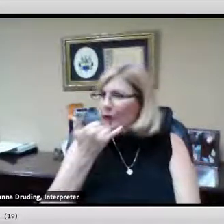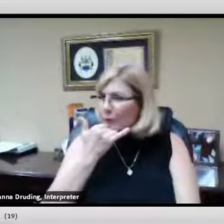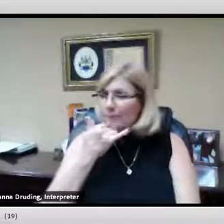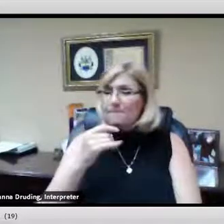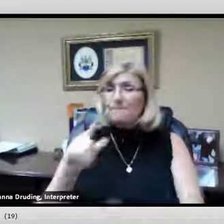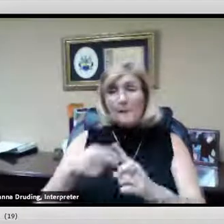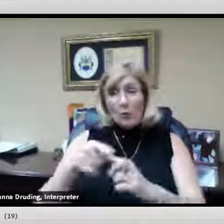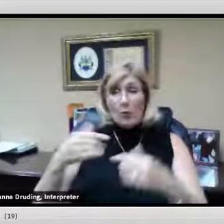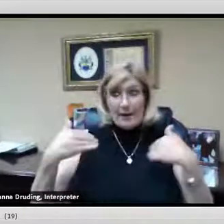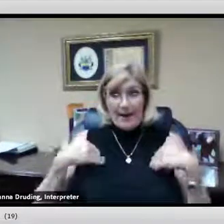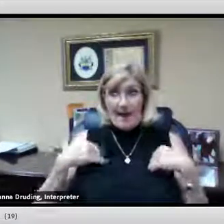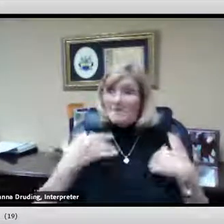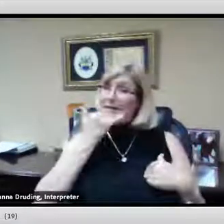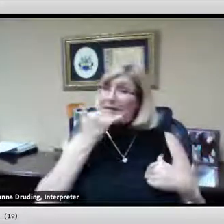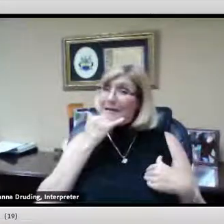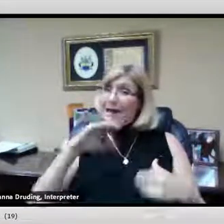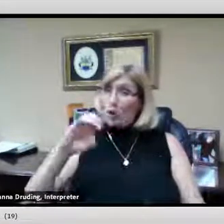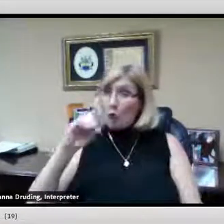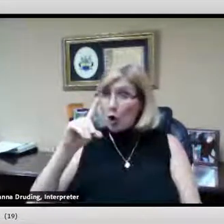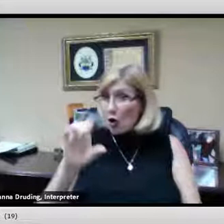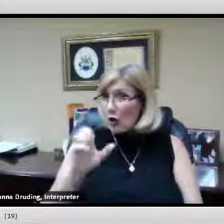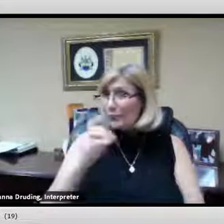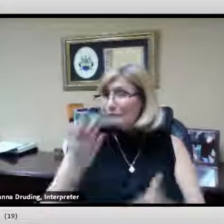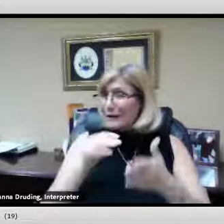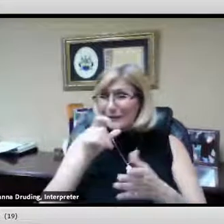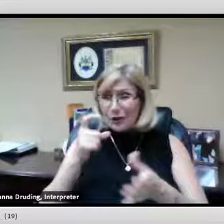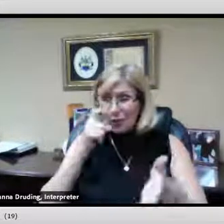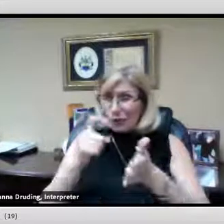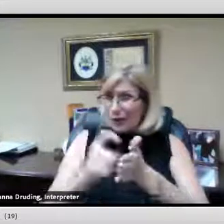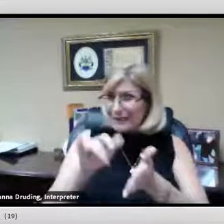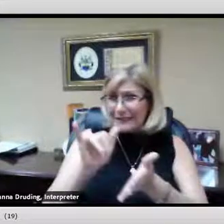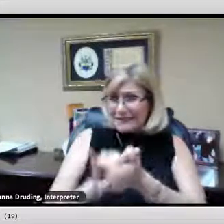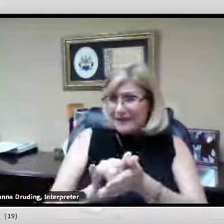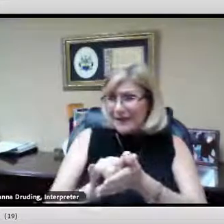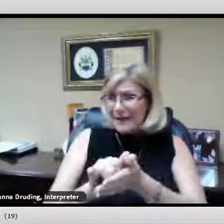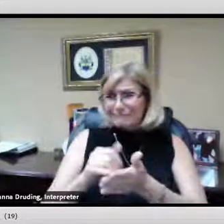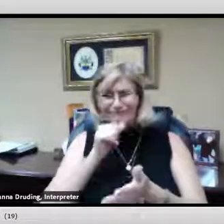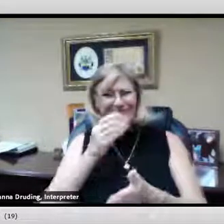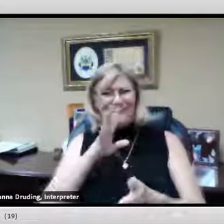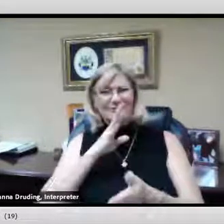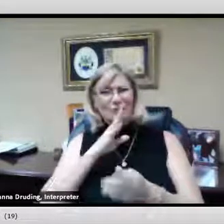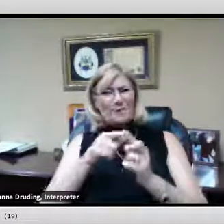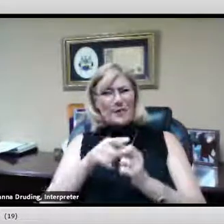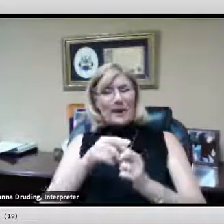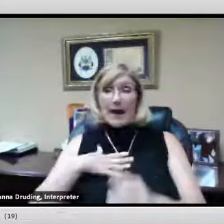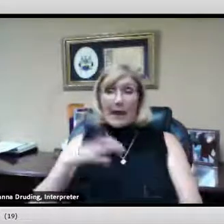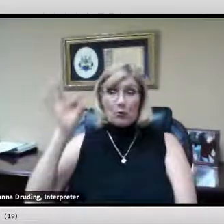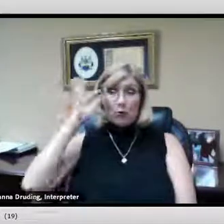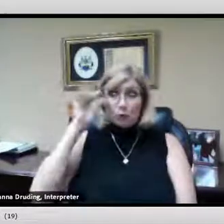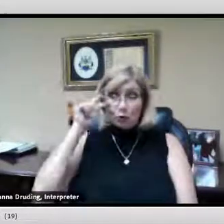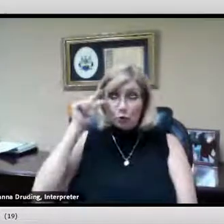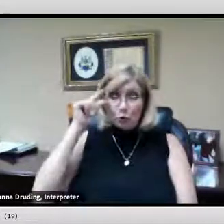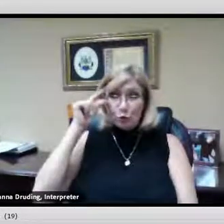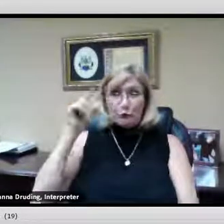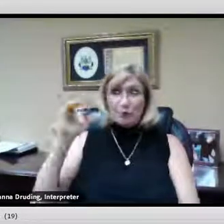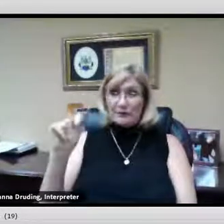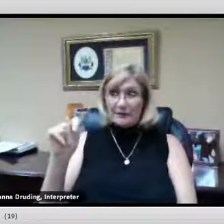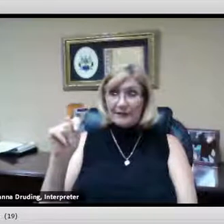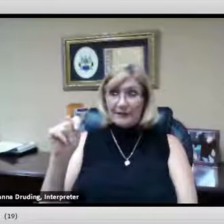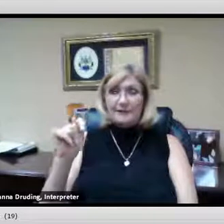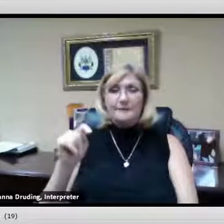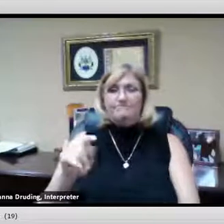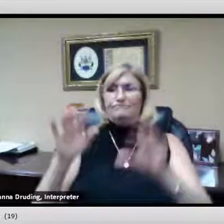error code that I don't recognize, I have no idea what it's talking about, I frequently will Google it as a phrase